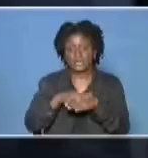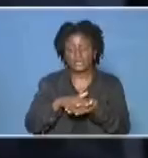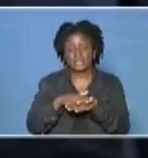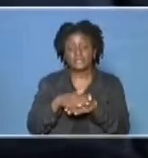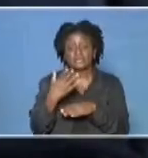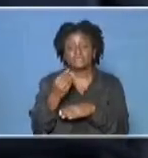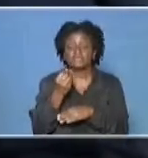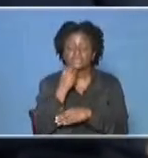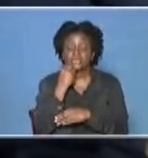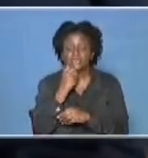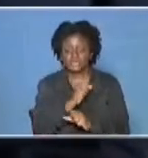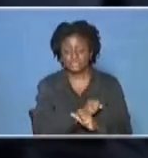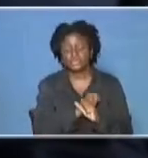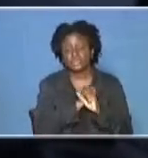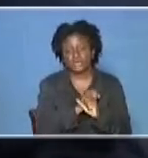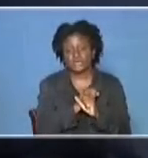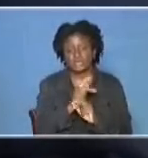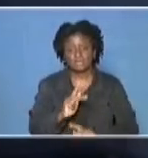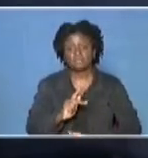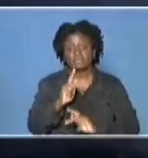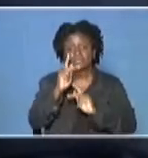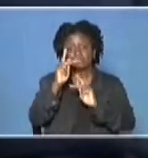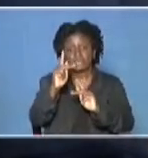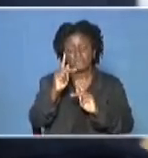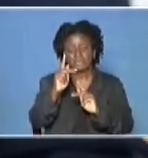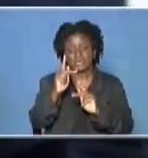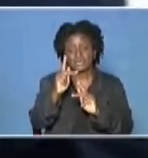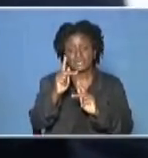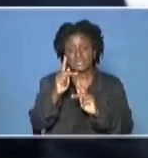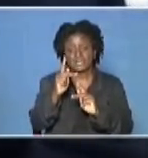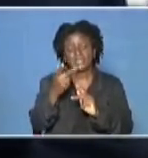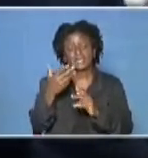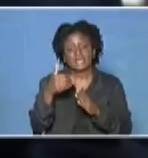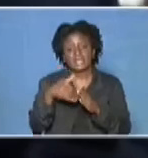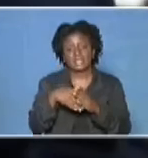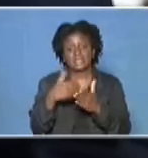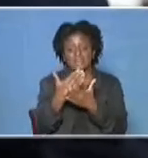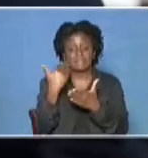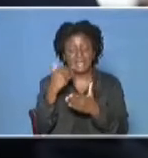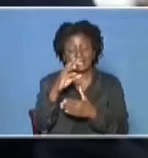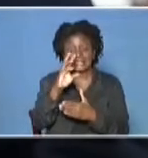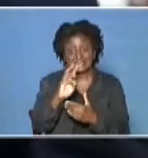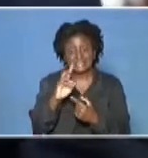been promoting during these last 6 months. I'd like to see further